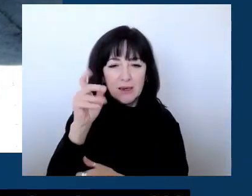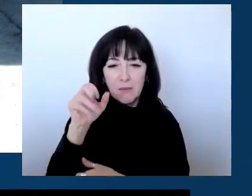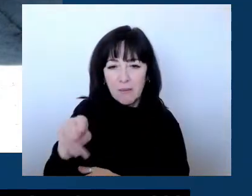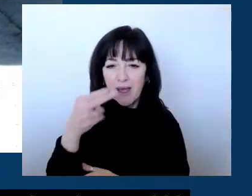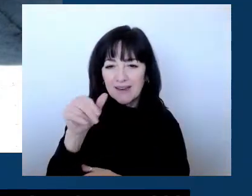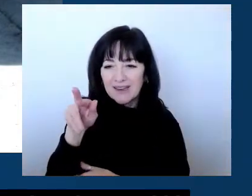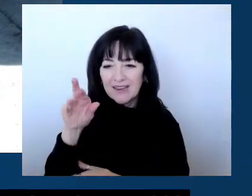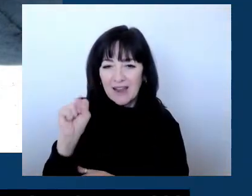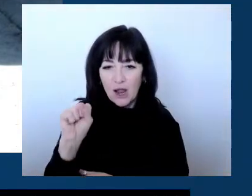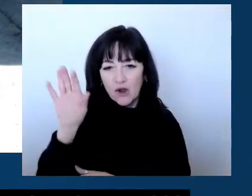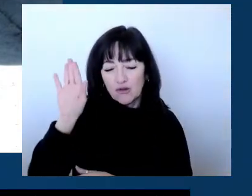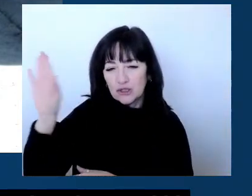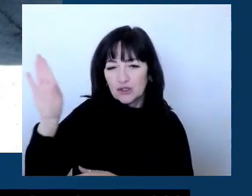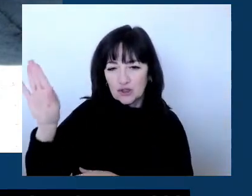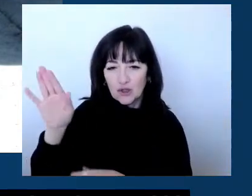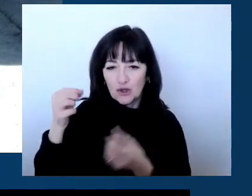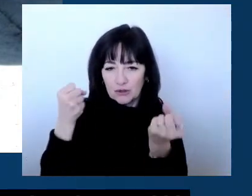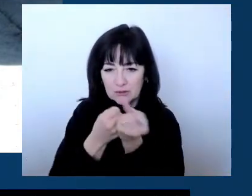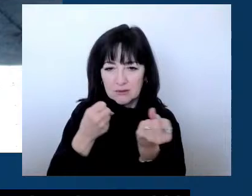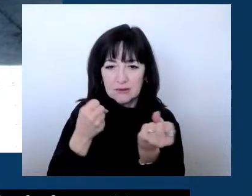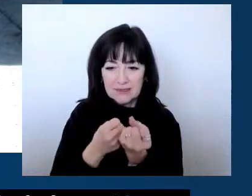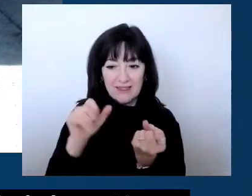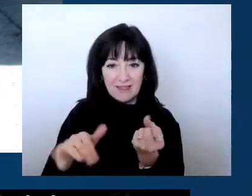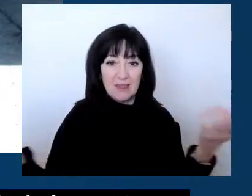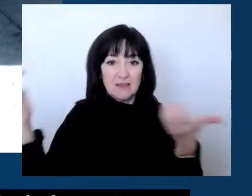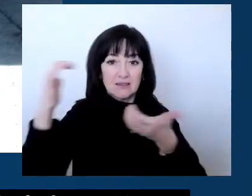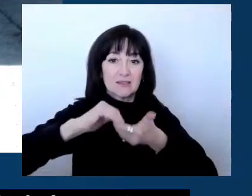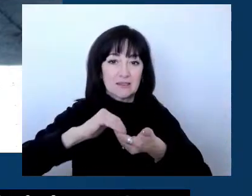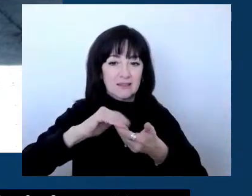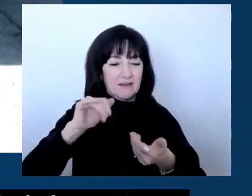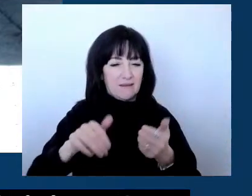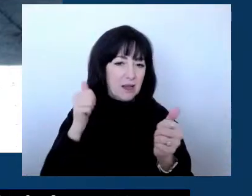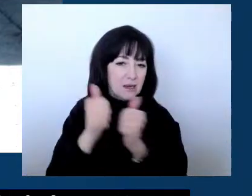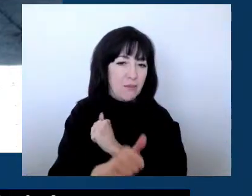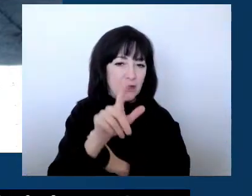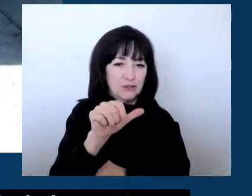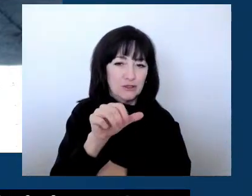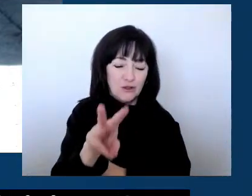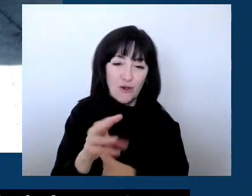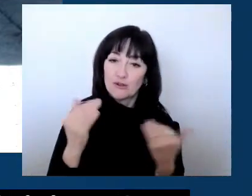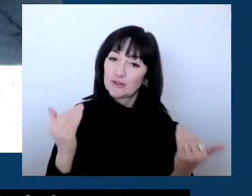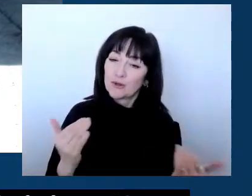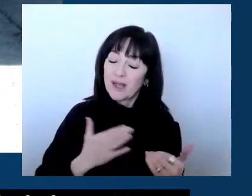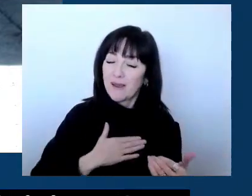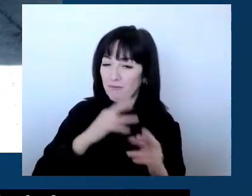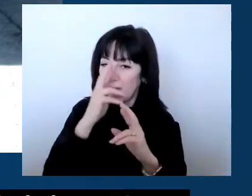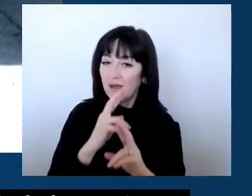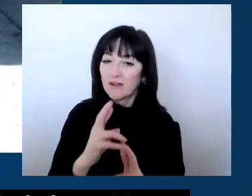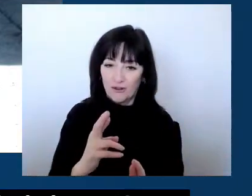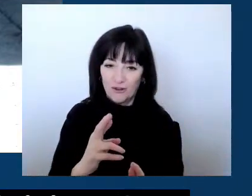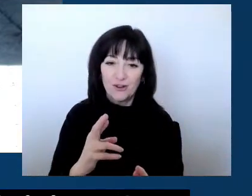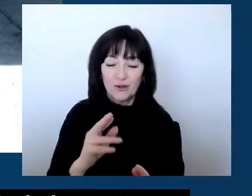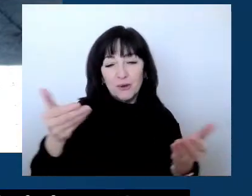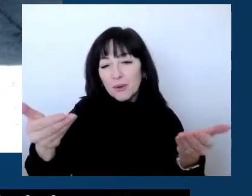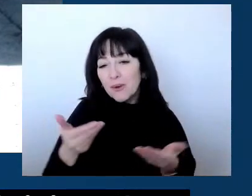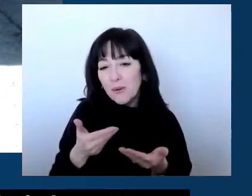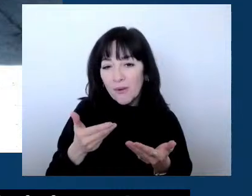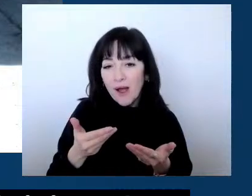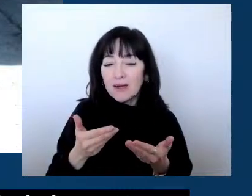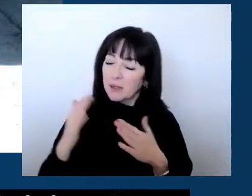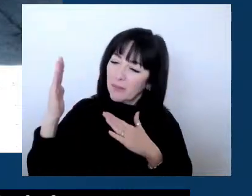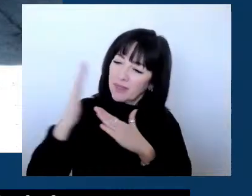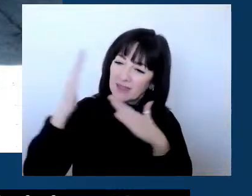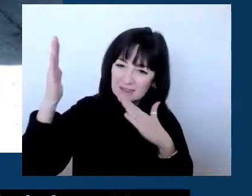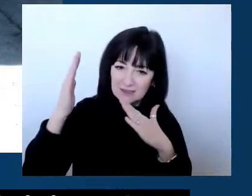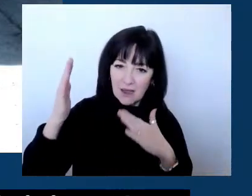to reduce emissions through this new bipartisan infrastructure law. So now it is my honor to welcome the top transit